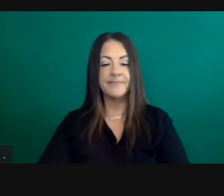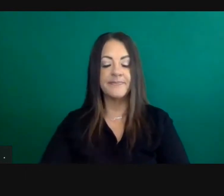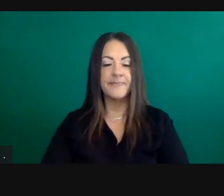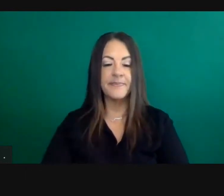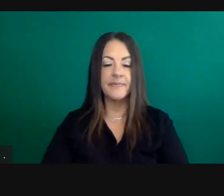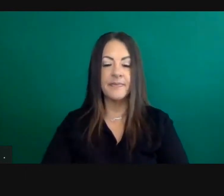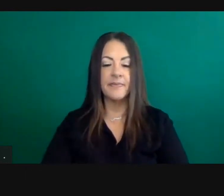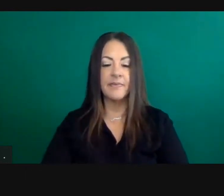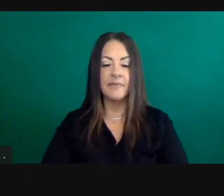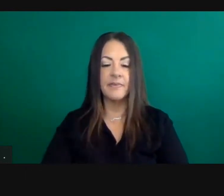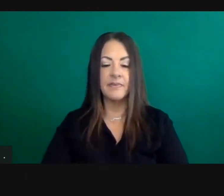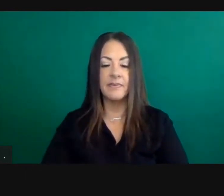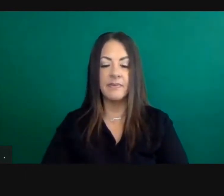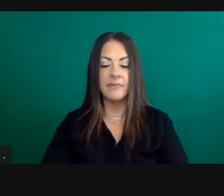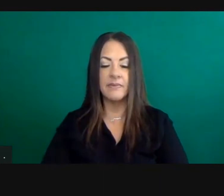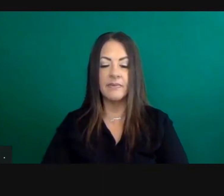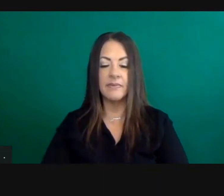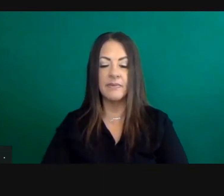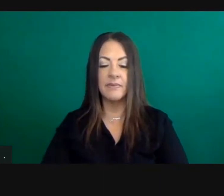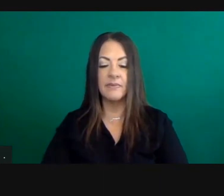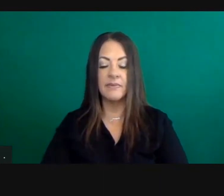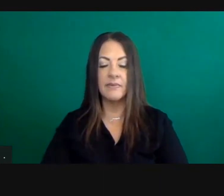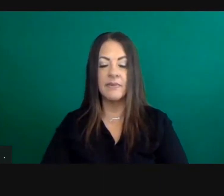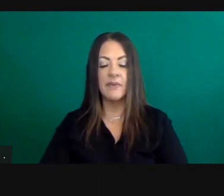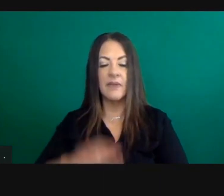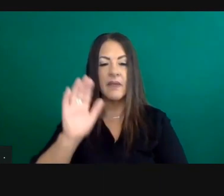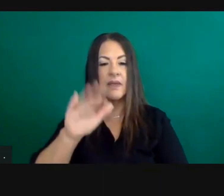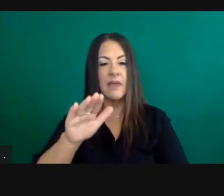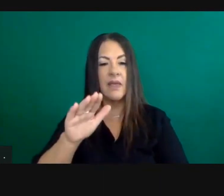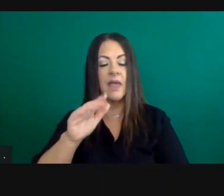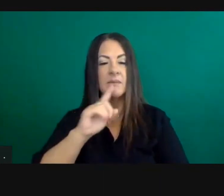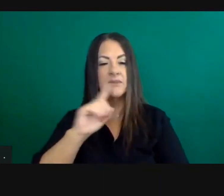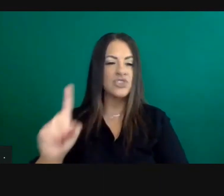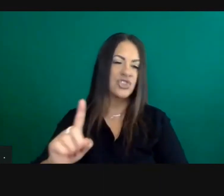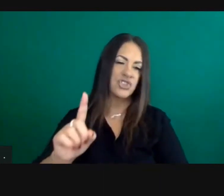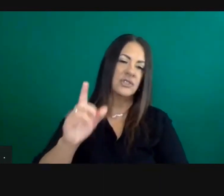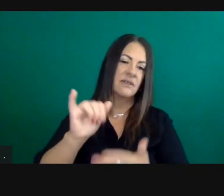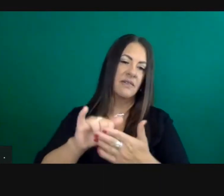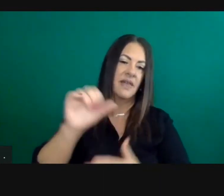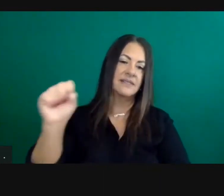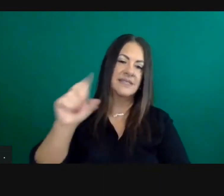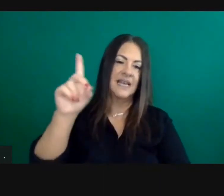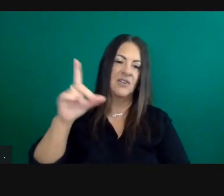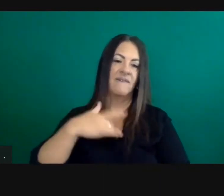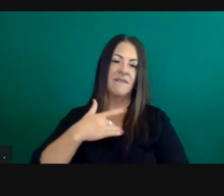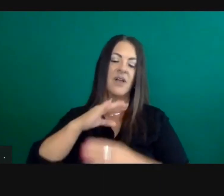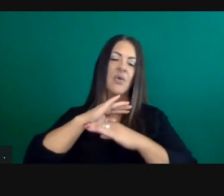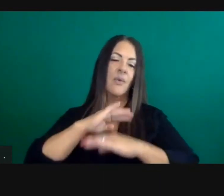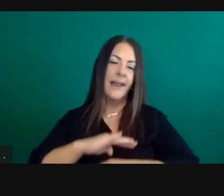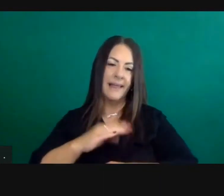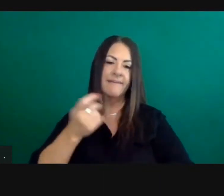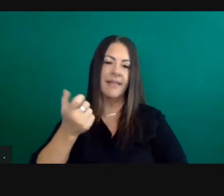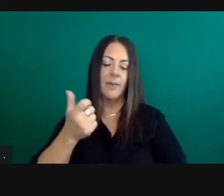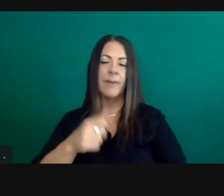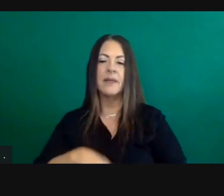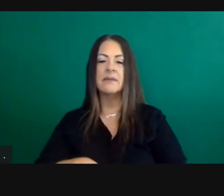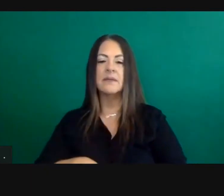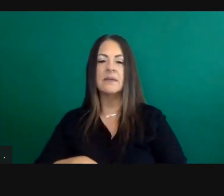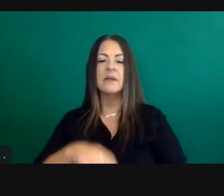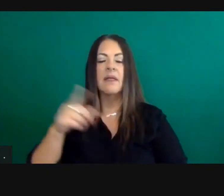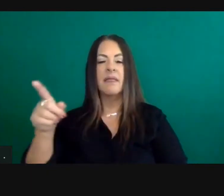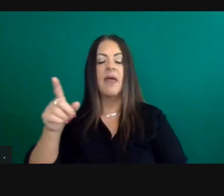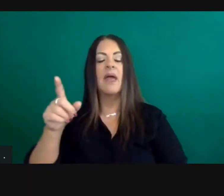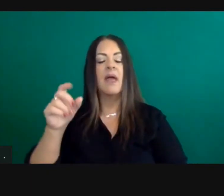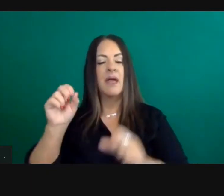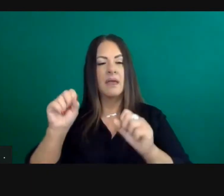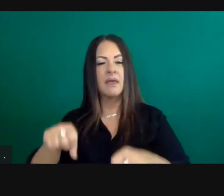Hi, Dr. Ghaly. Thank you for taking the question. So I'm sure San Diego was very relieved, but San Diego and Orange County today, they held a